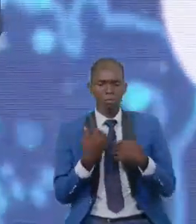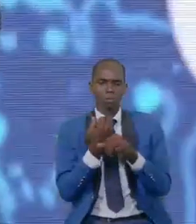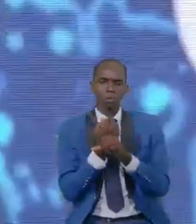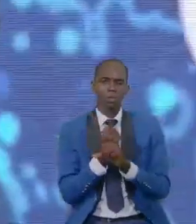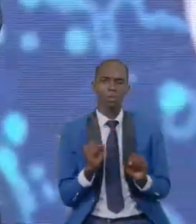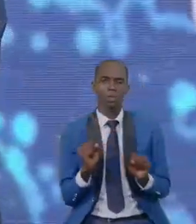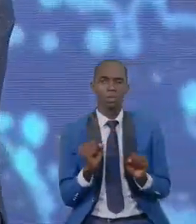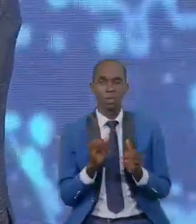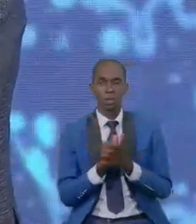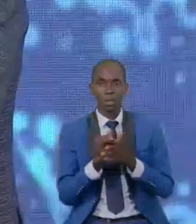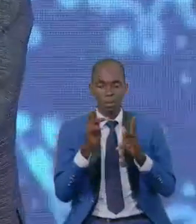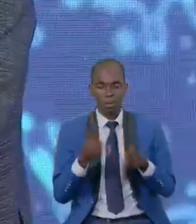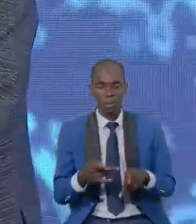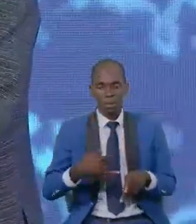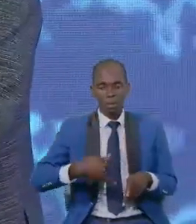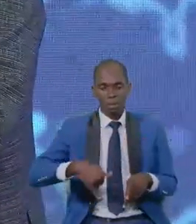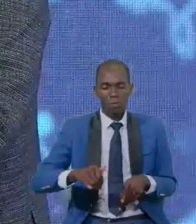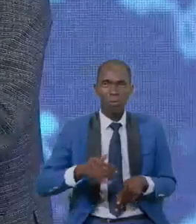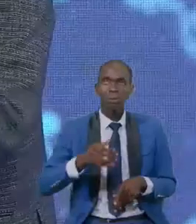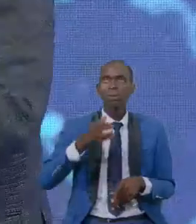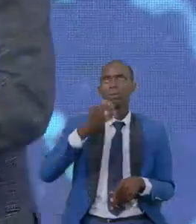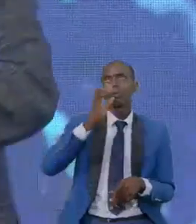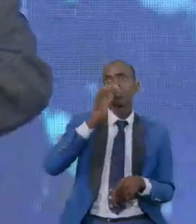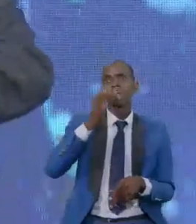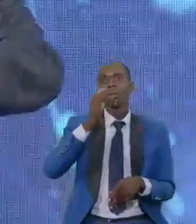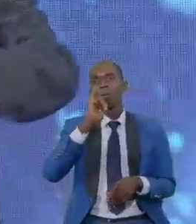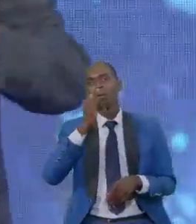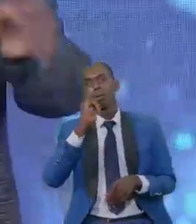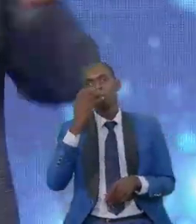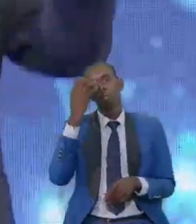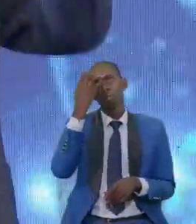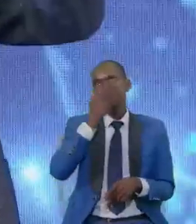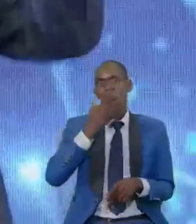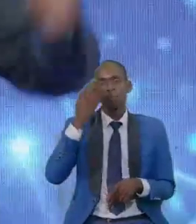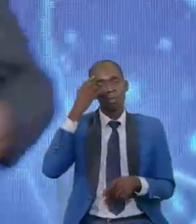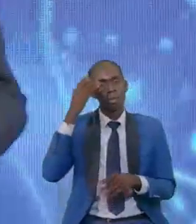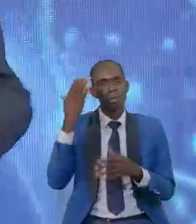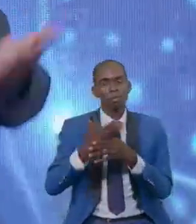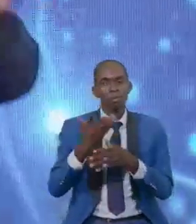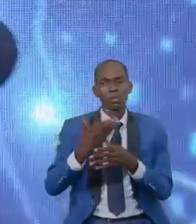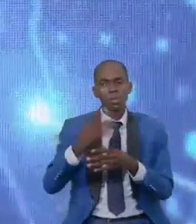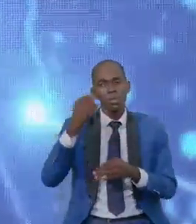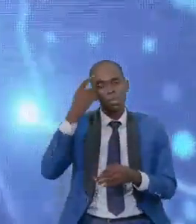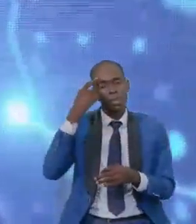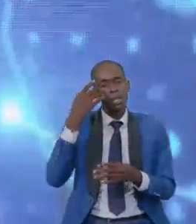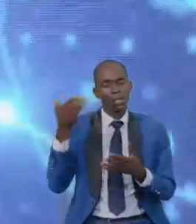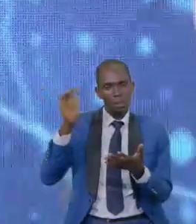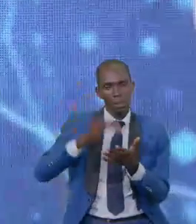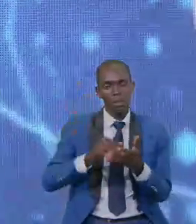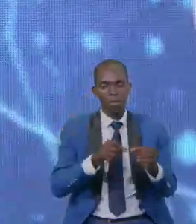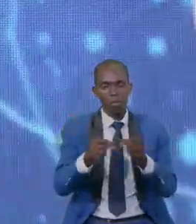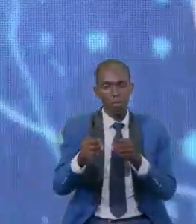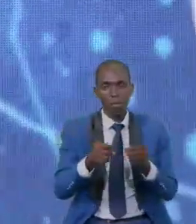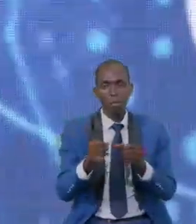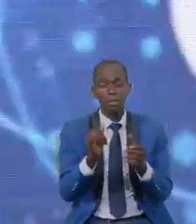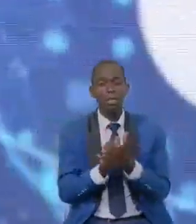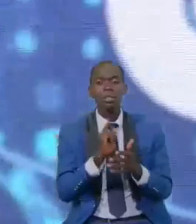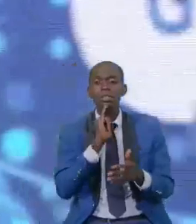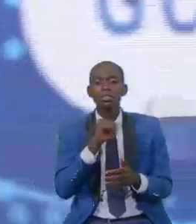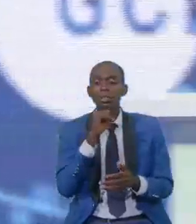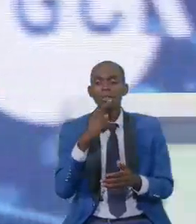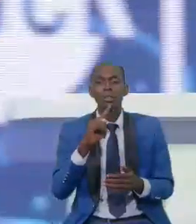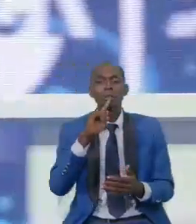still drinking, and then the drinking turns his brain and he begins to fight again, that's not the evidence of